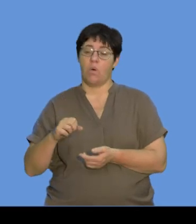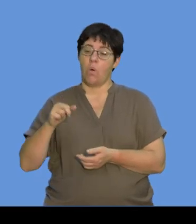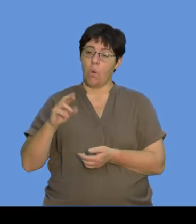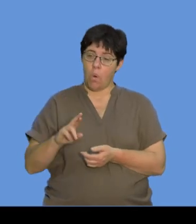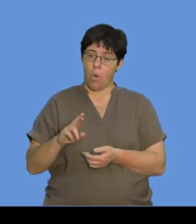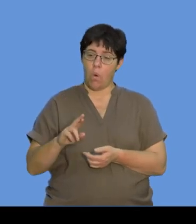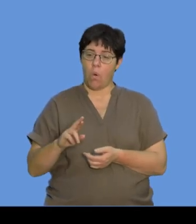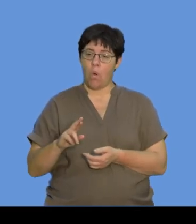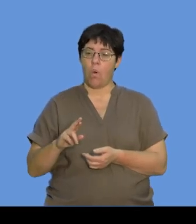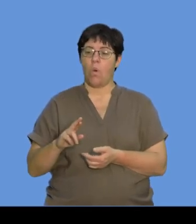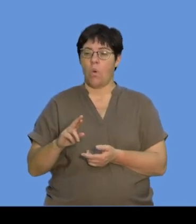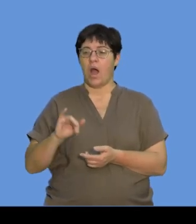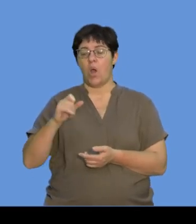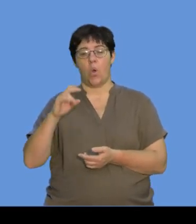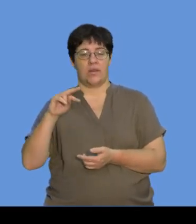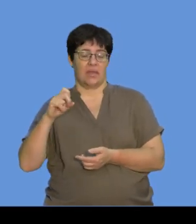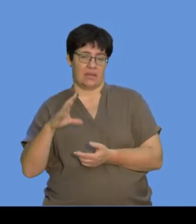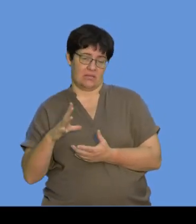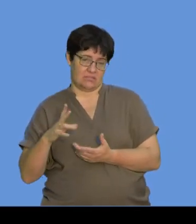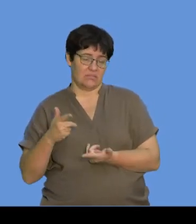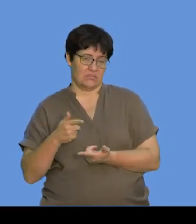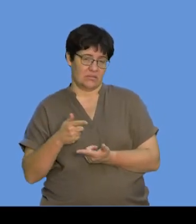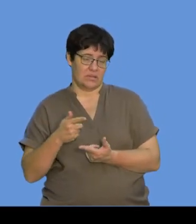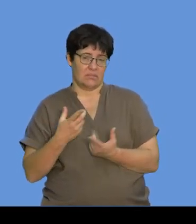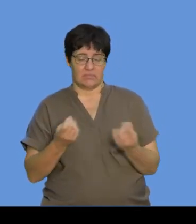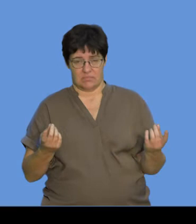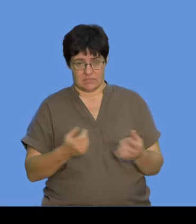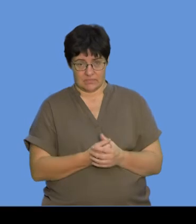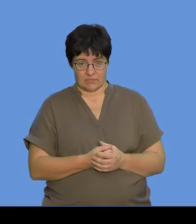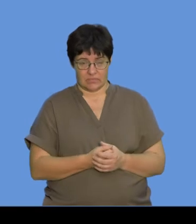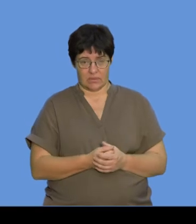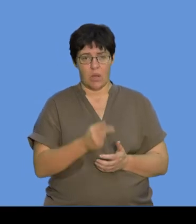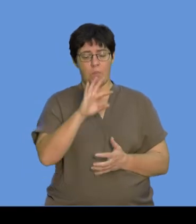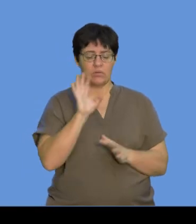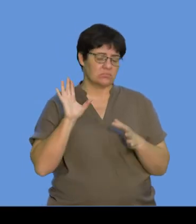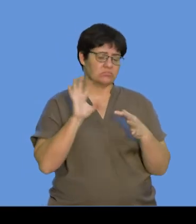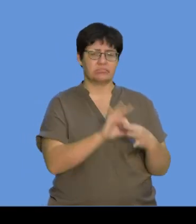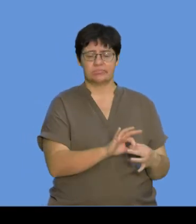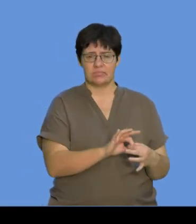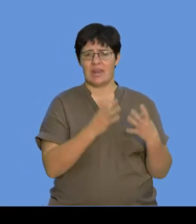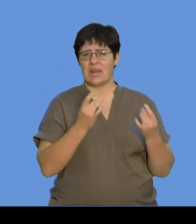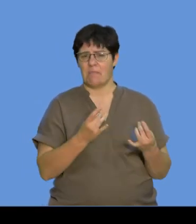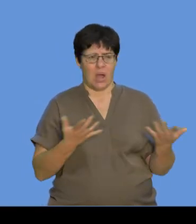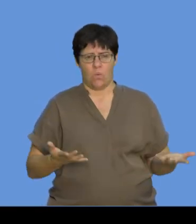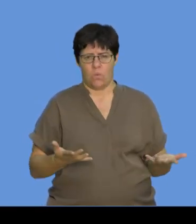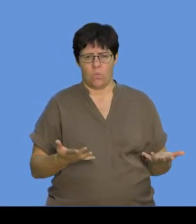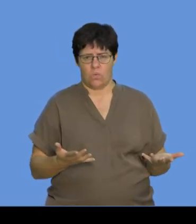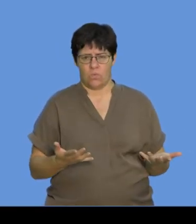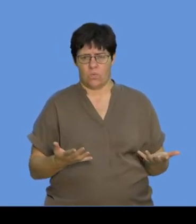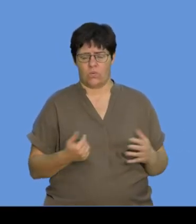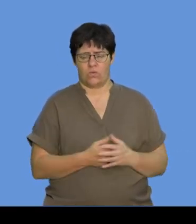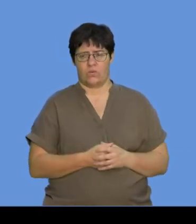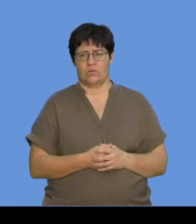ions, right? Okay, so how moles relate to number? So we are saying that if we are given the number